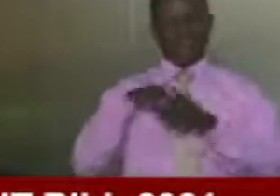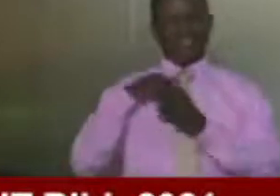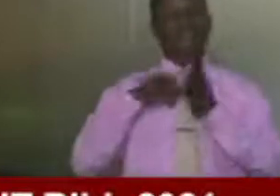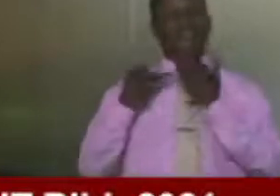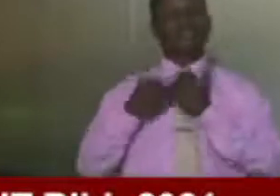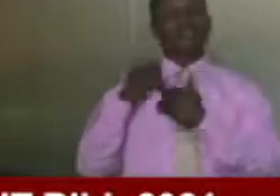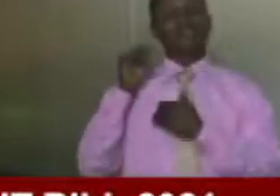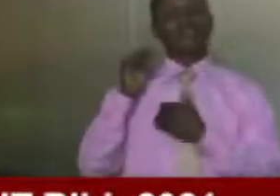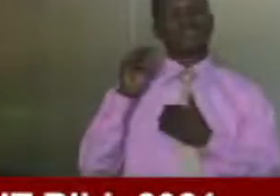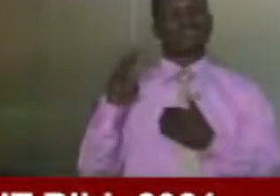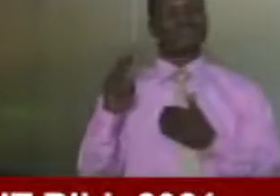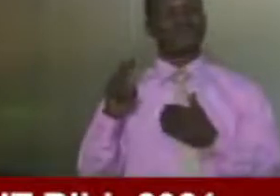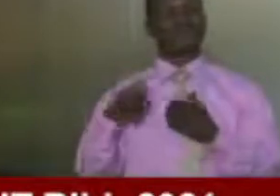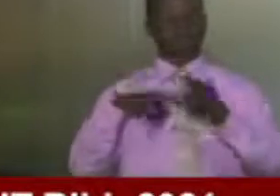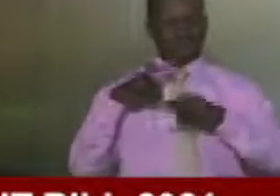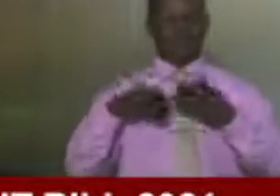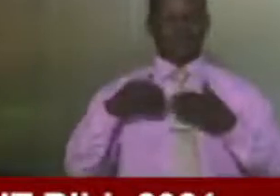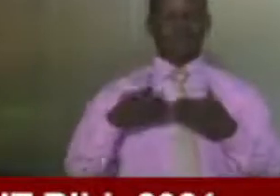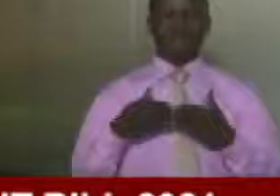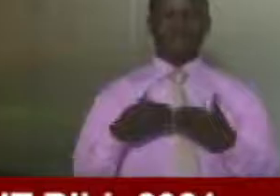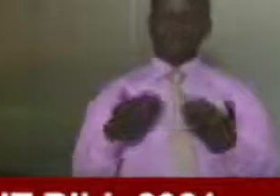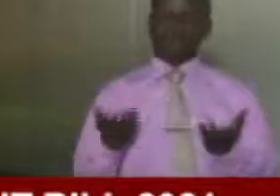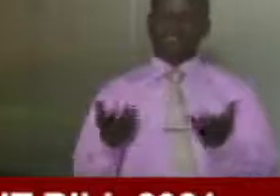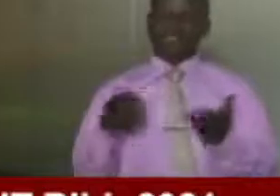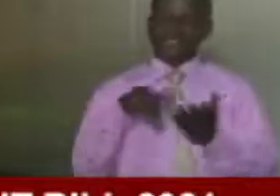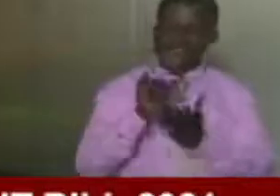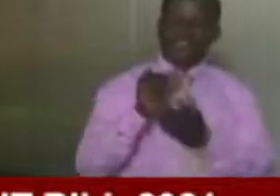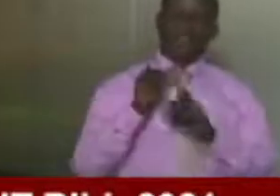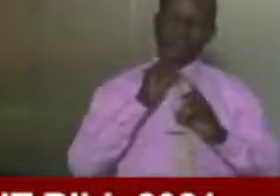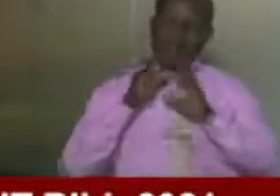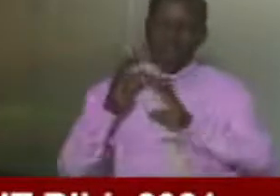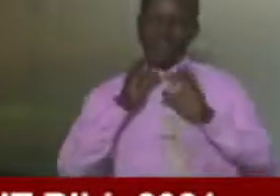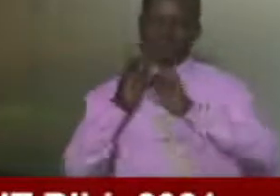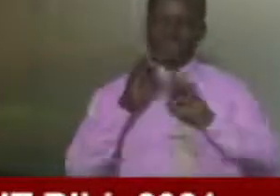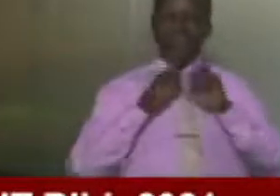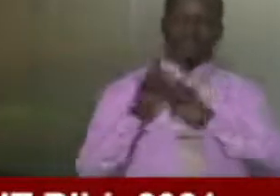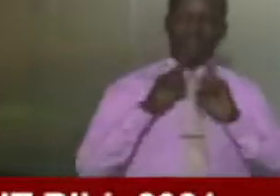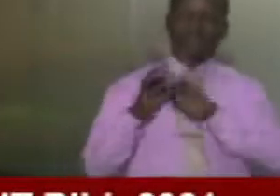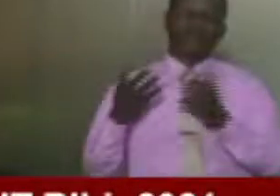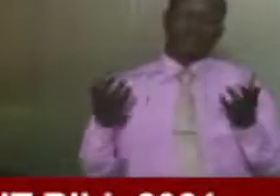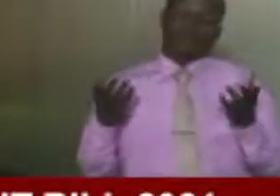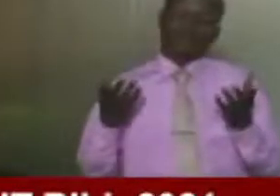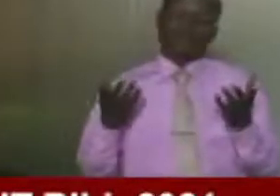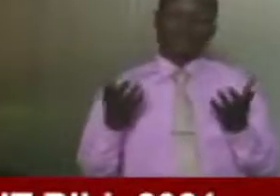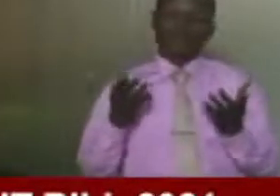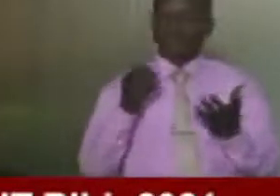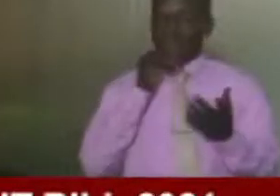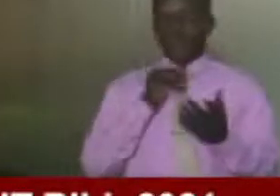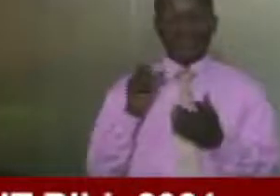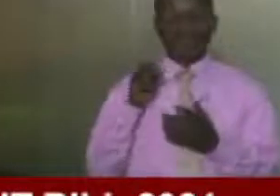almost over, and we're still talking about this, and Shehu, you ask me if I'm worried? By God, I'm